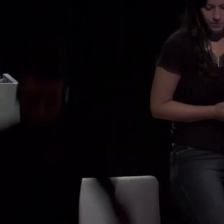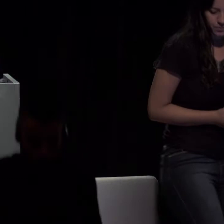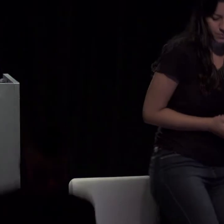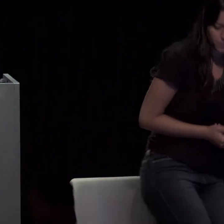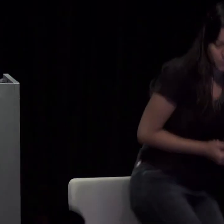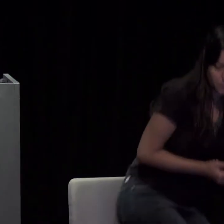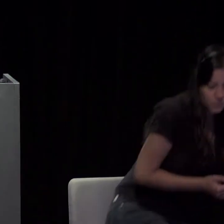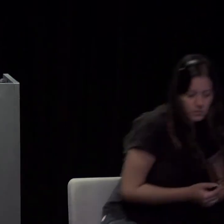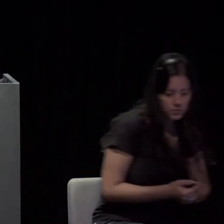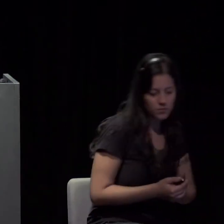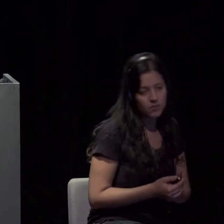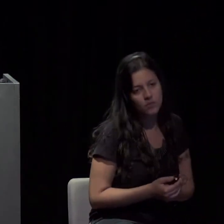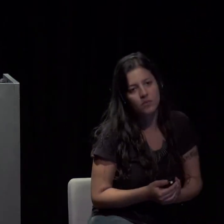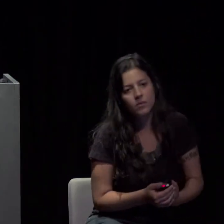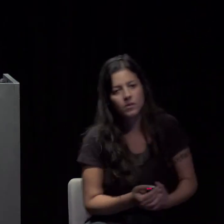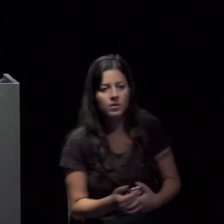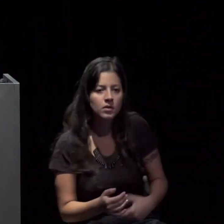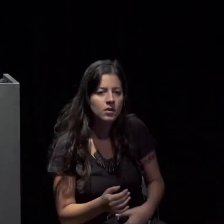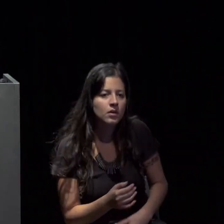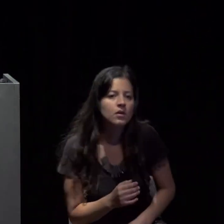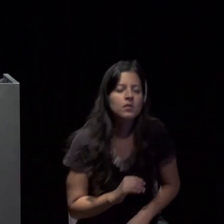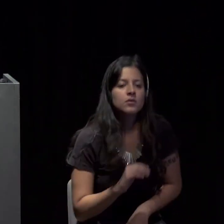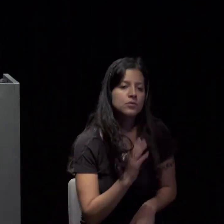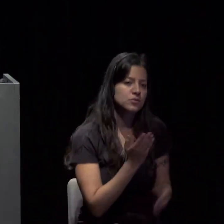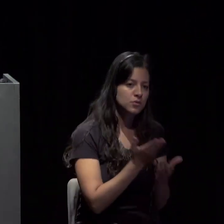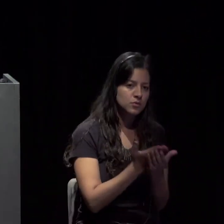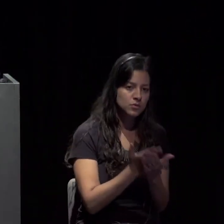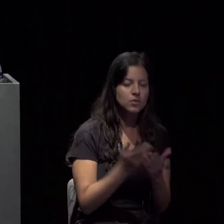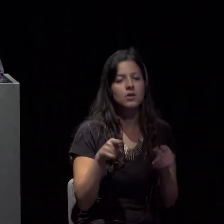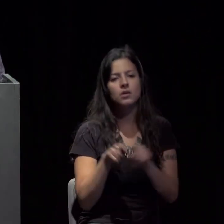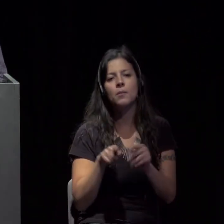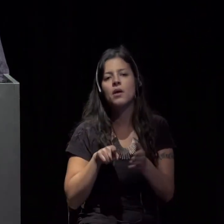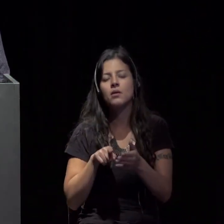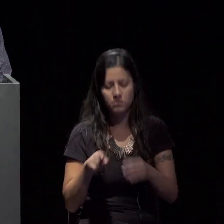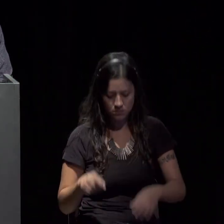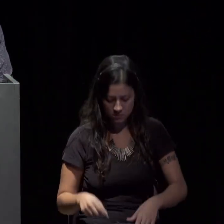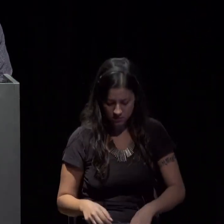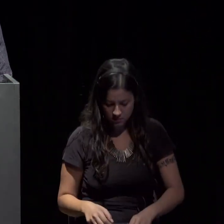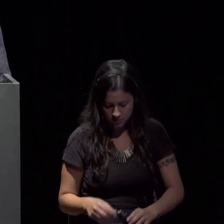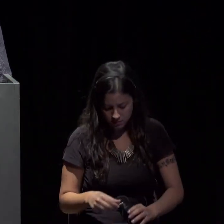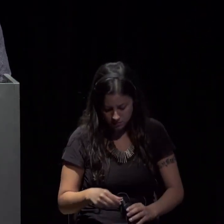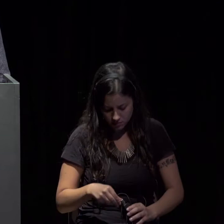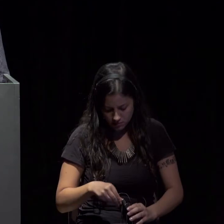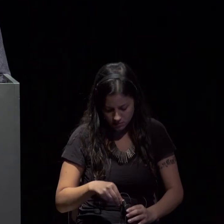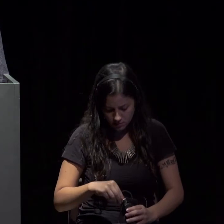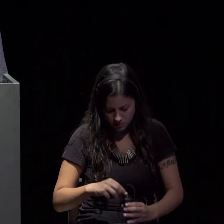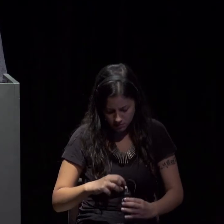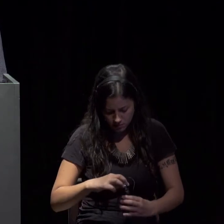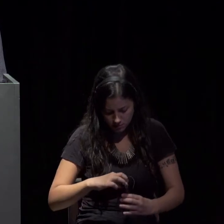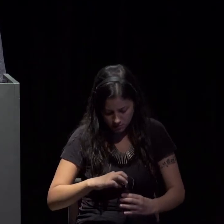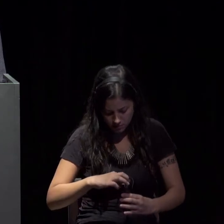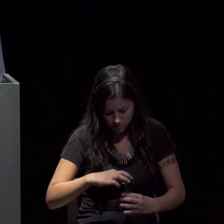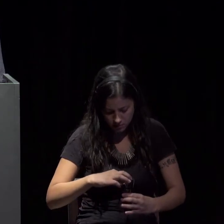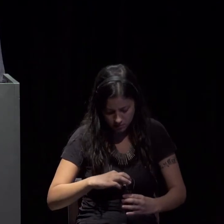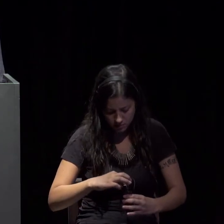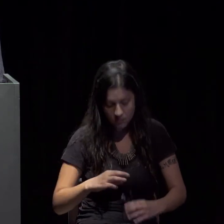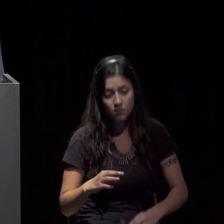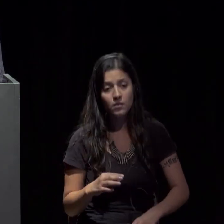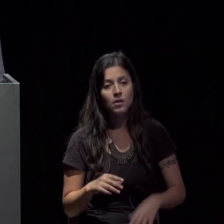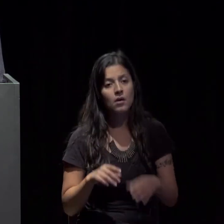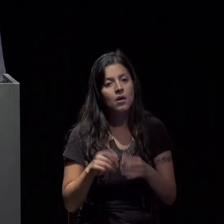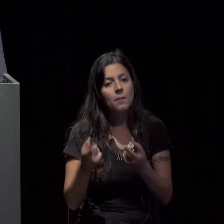hands of the art community stakeholders. In other words, the labile structure and metamorphic form of Anatsui's